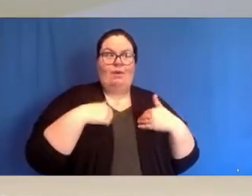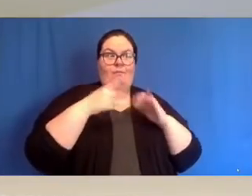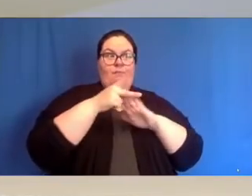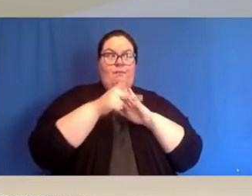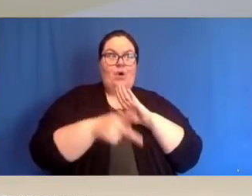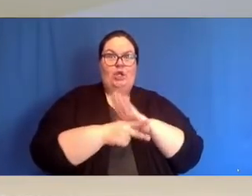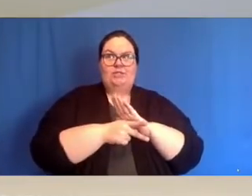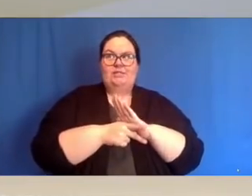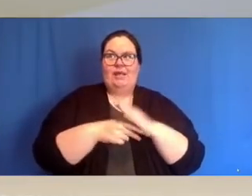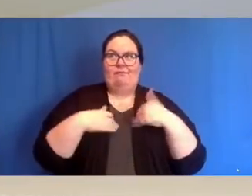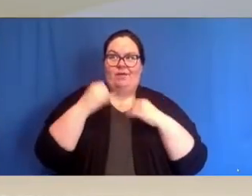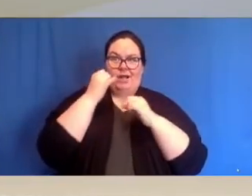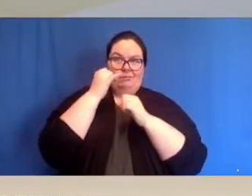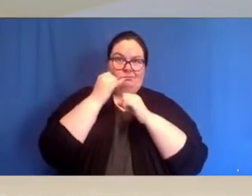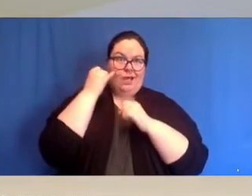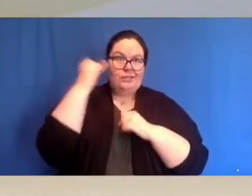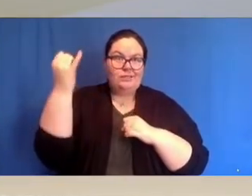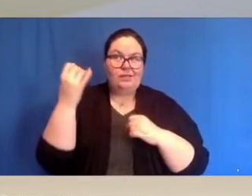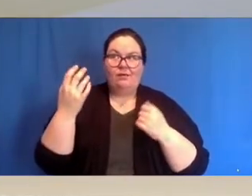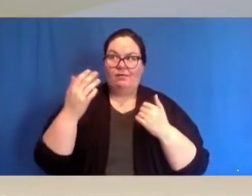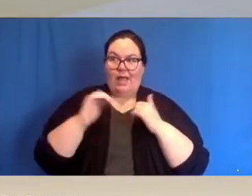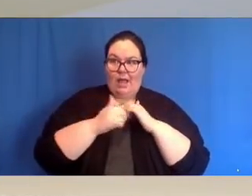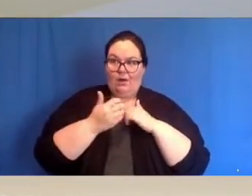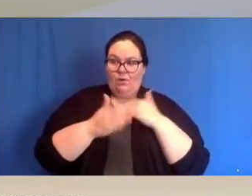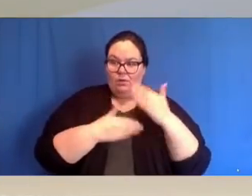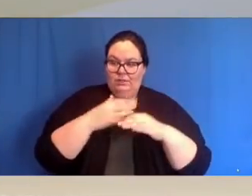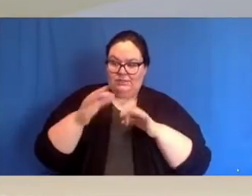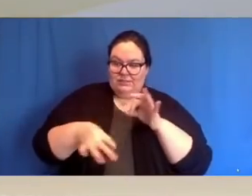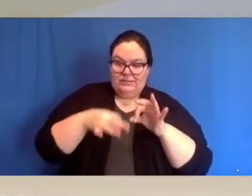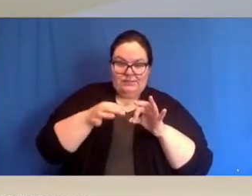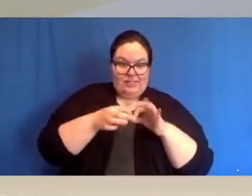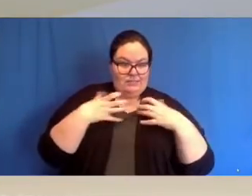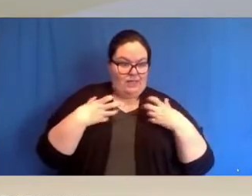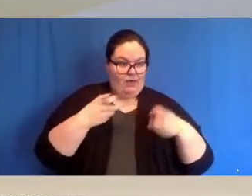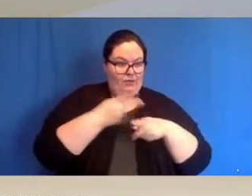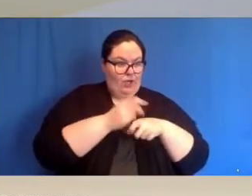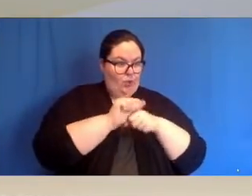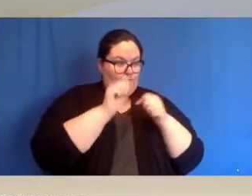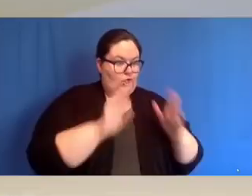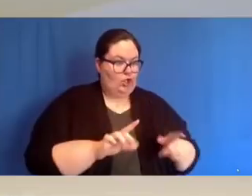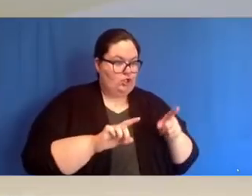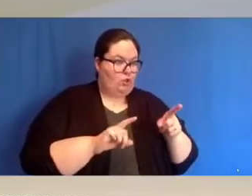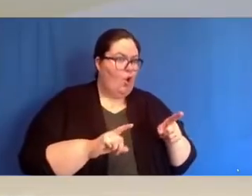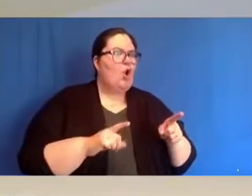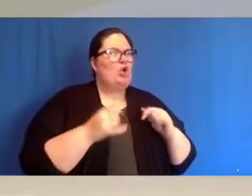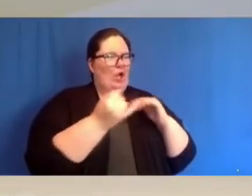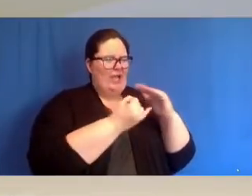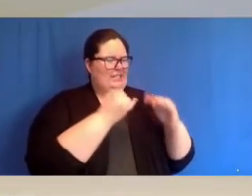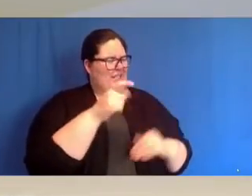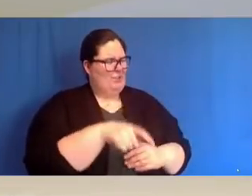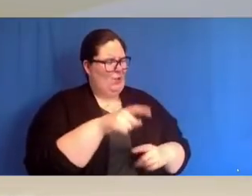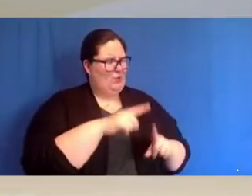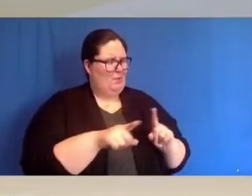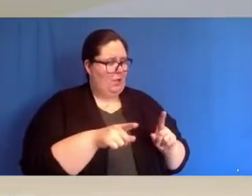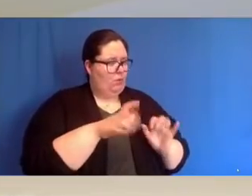and some direction around testing our healthcare workers so that they, who are close